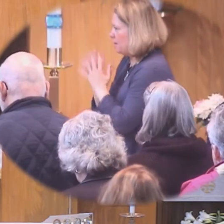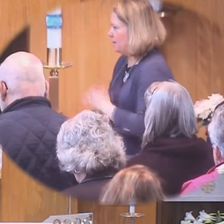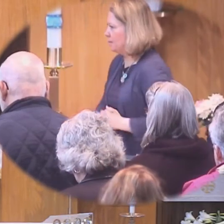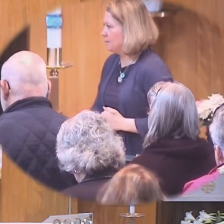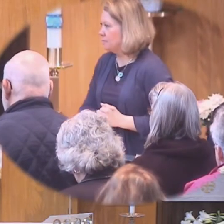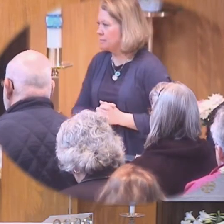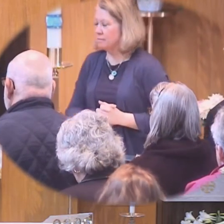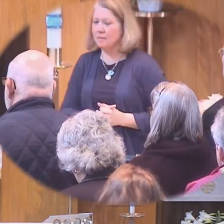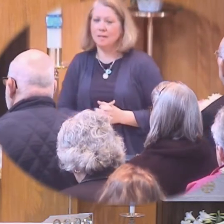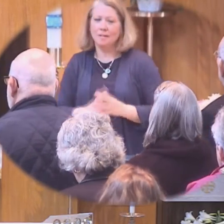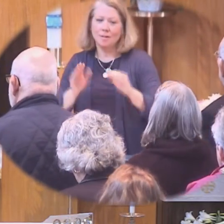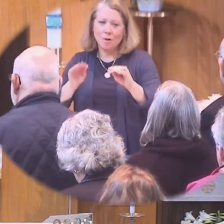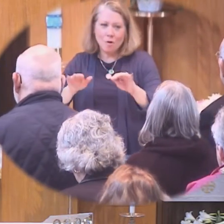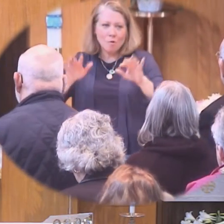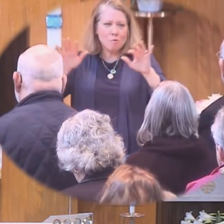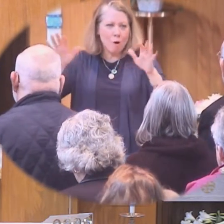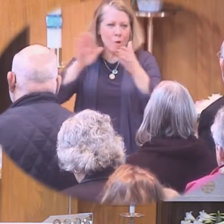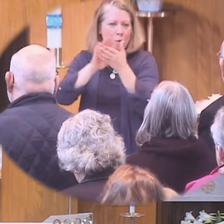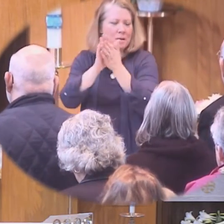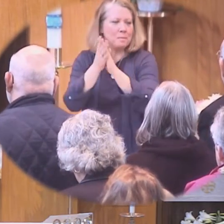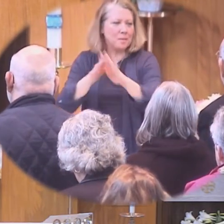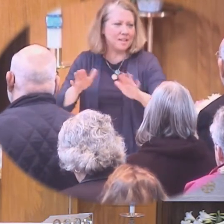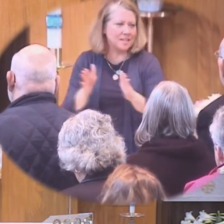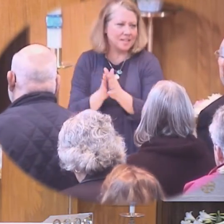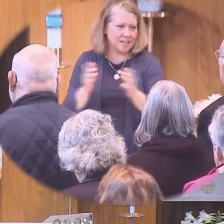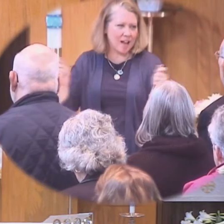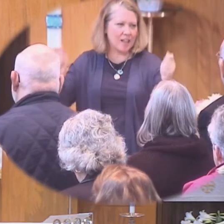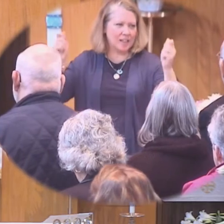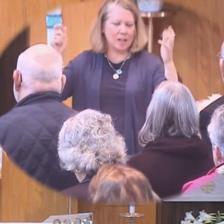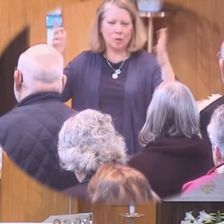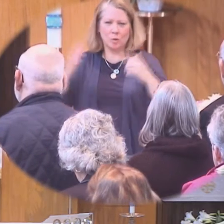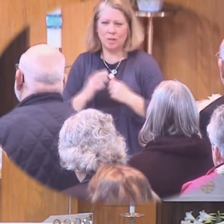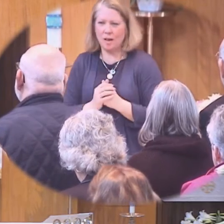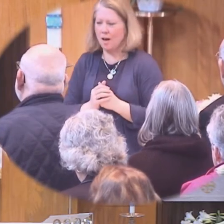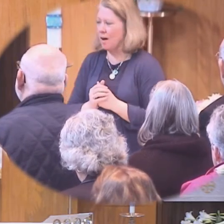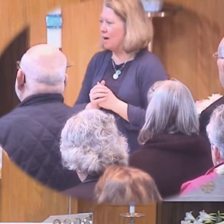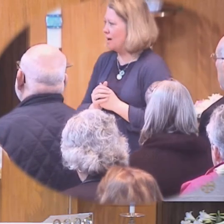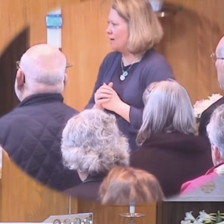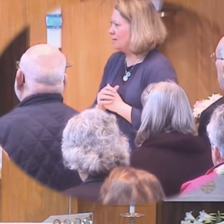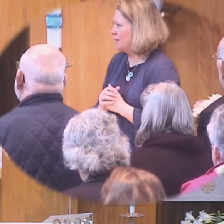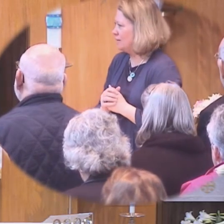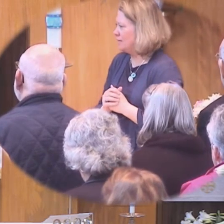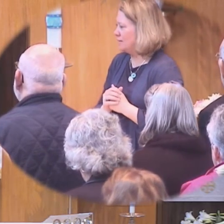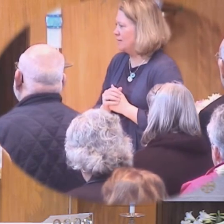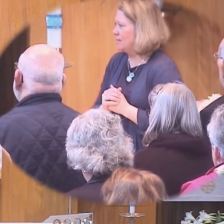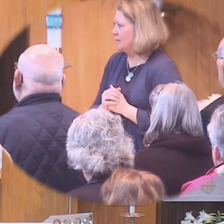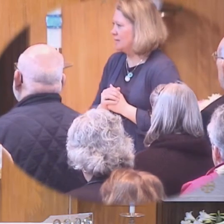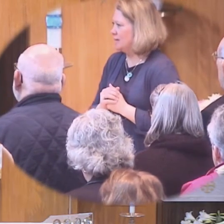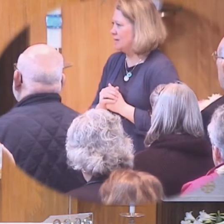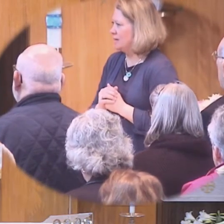Amen. Go in peace, alleluia.